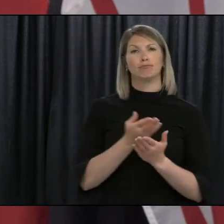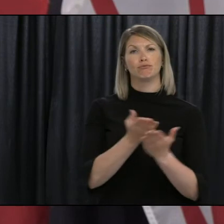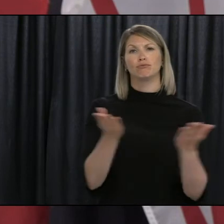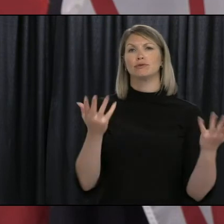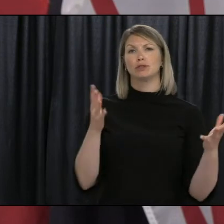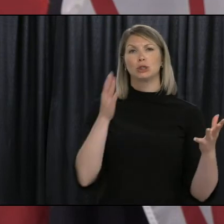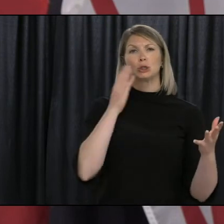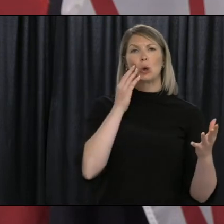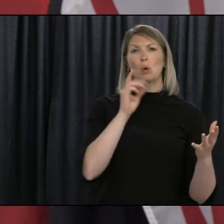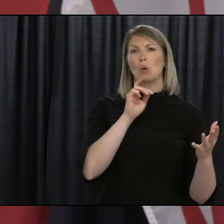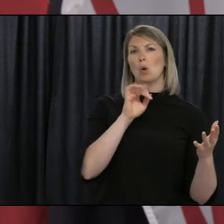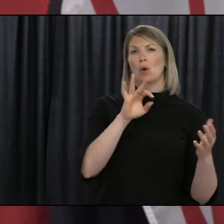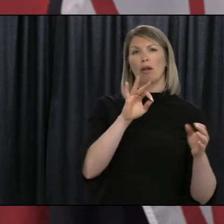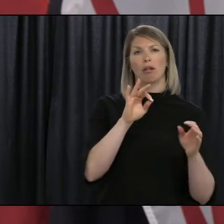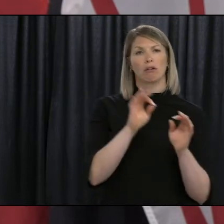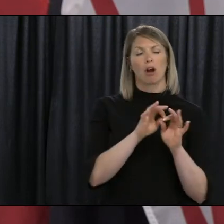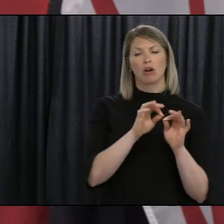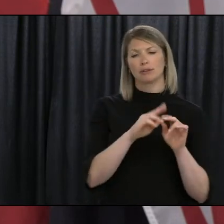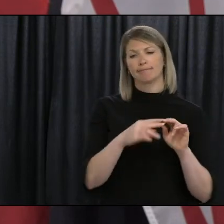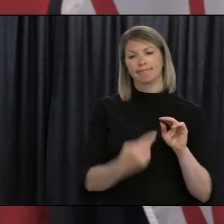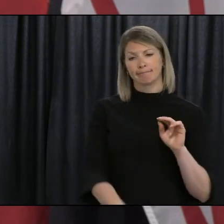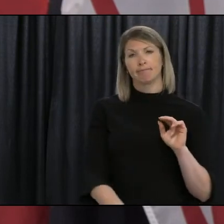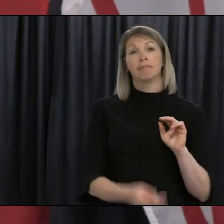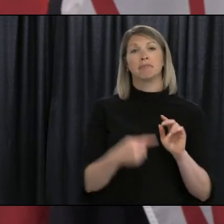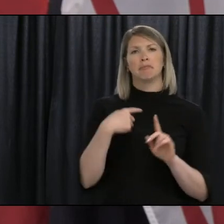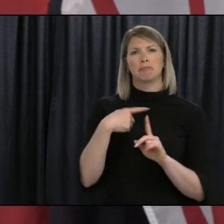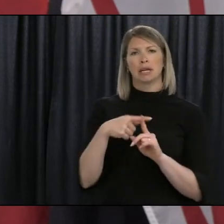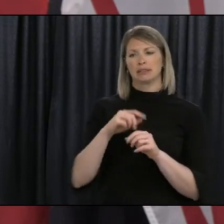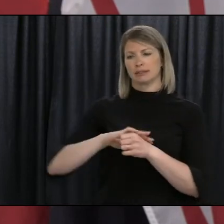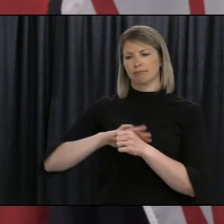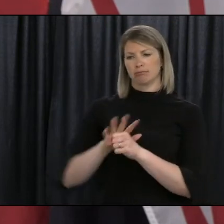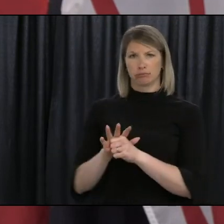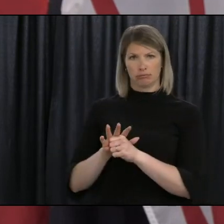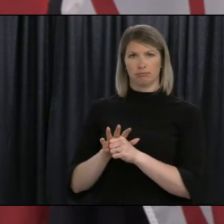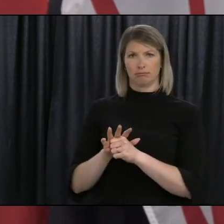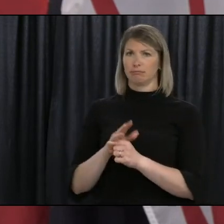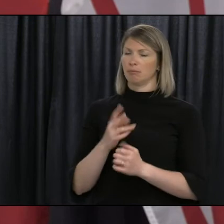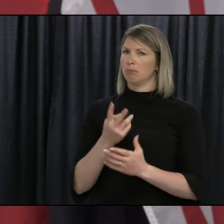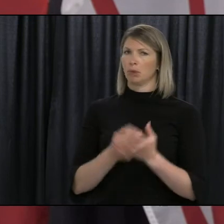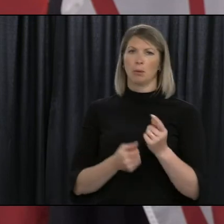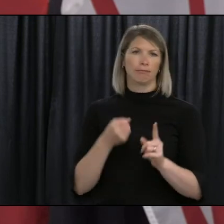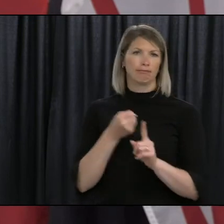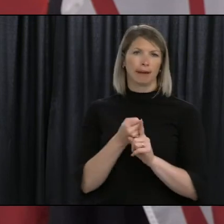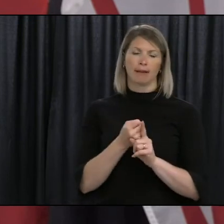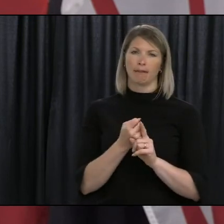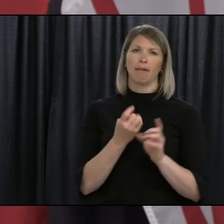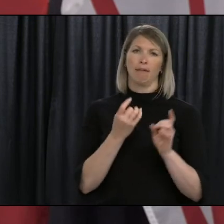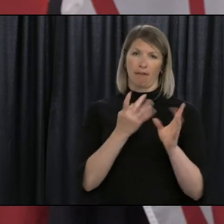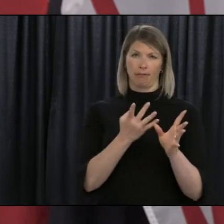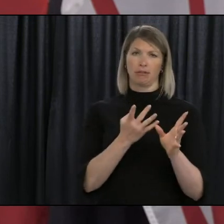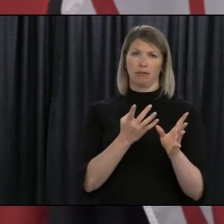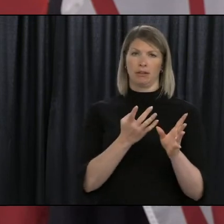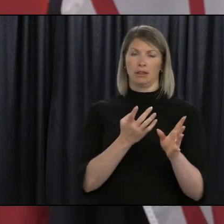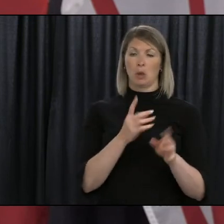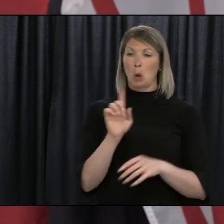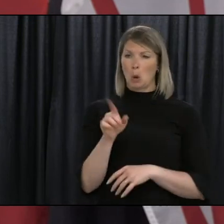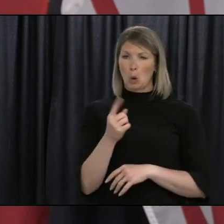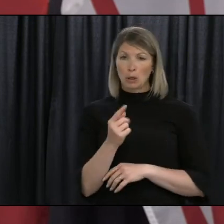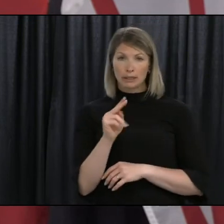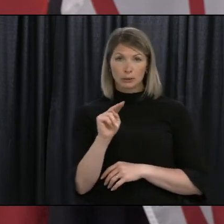and the COVID-19 pandemic. It's not just our province. It's not just Canada. It's